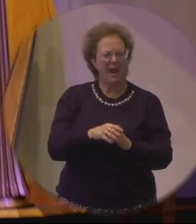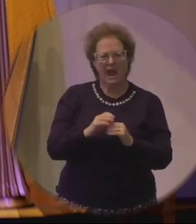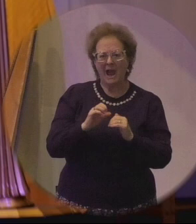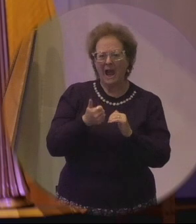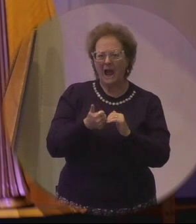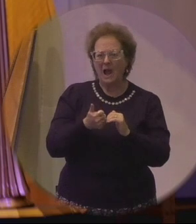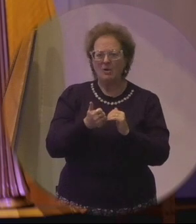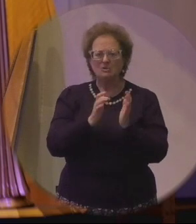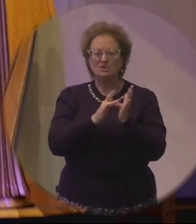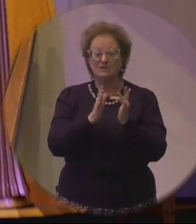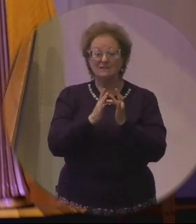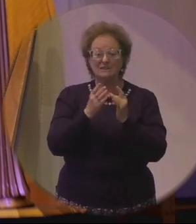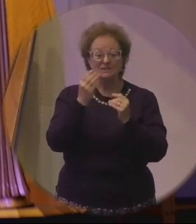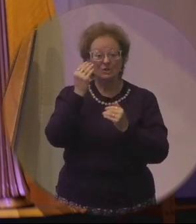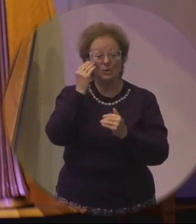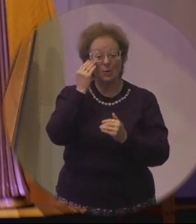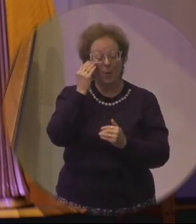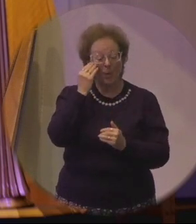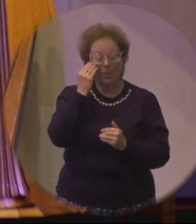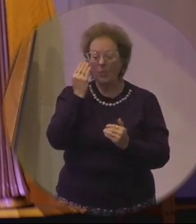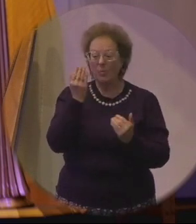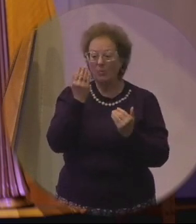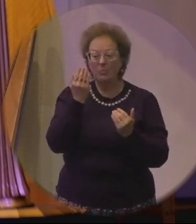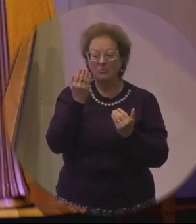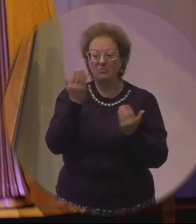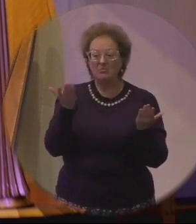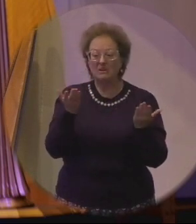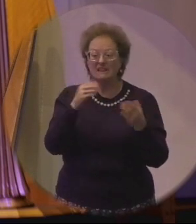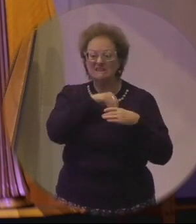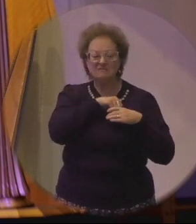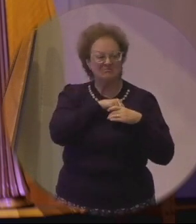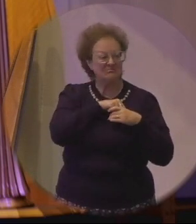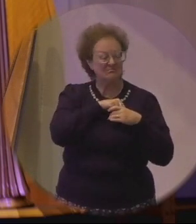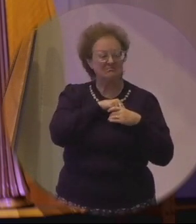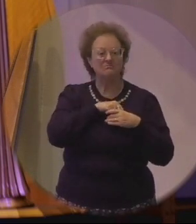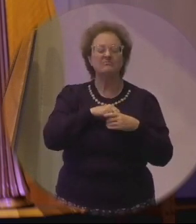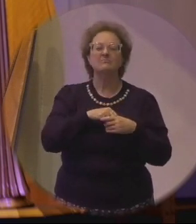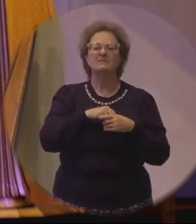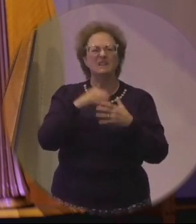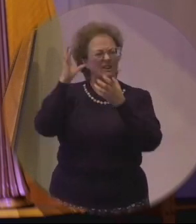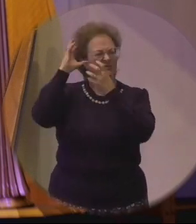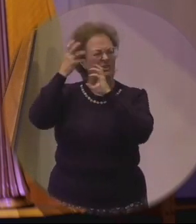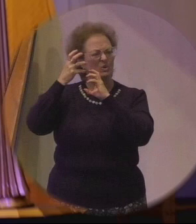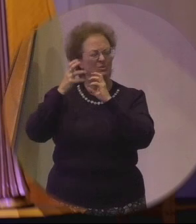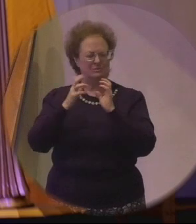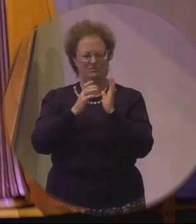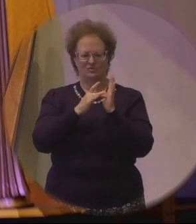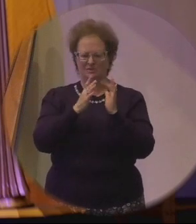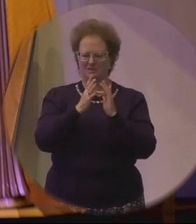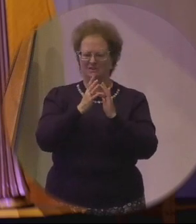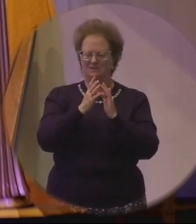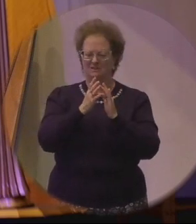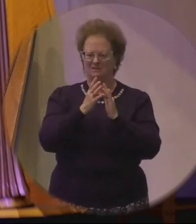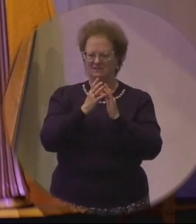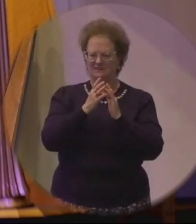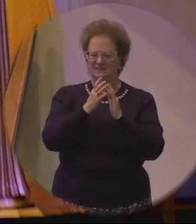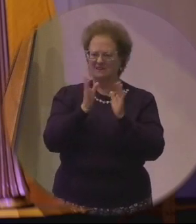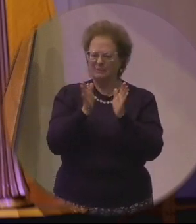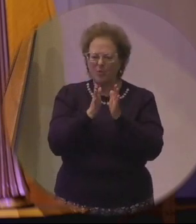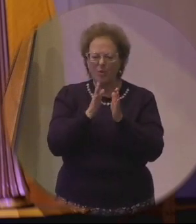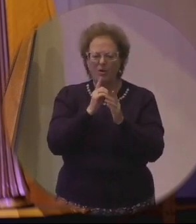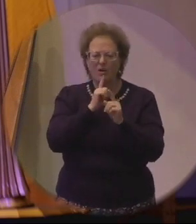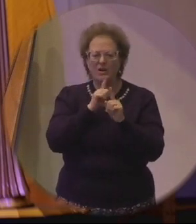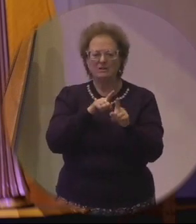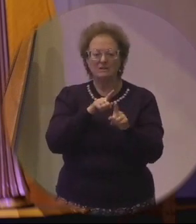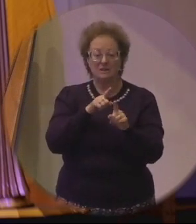how in the world does Jesus know what kind of a person he is? He's confused. And so Jesus gives him a partial answer here. He says,